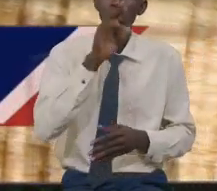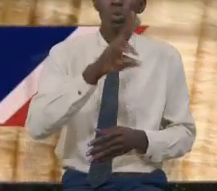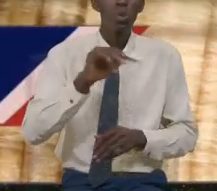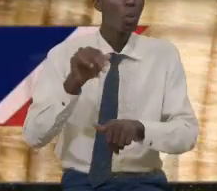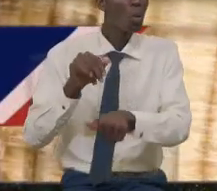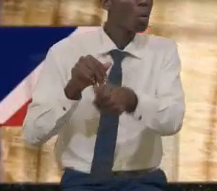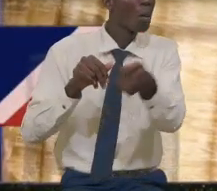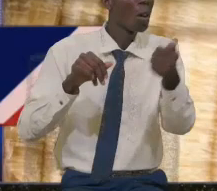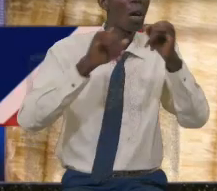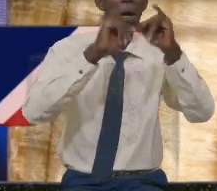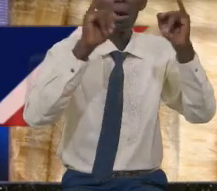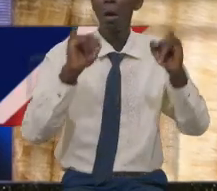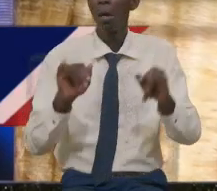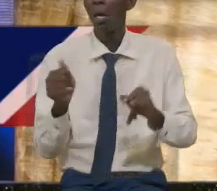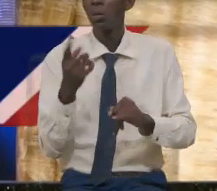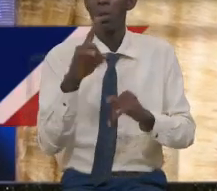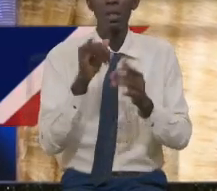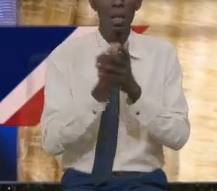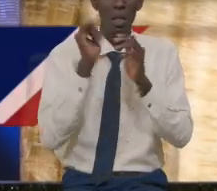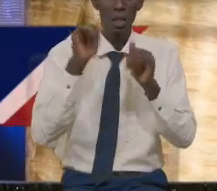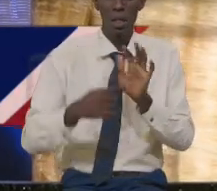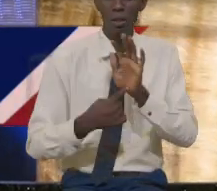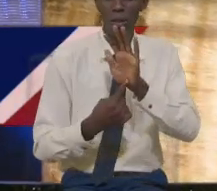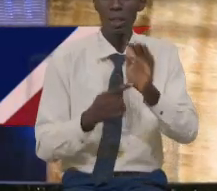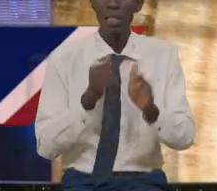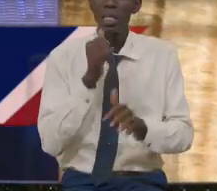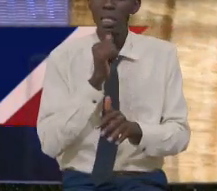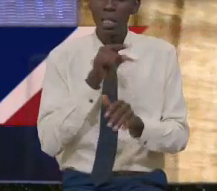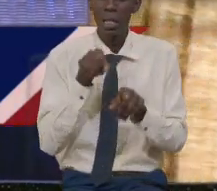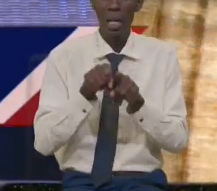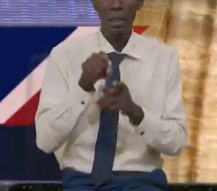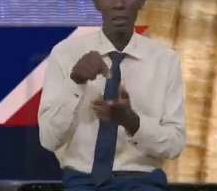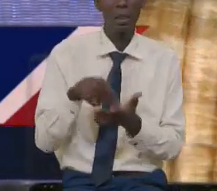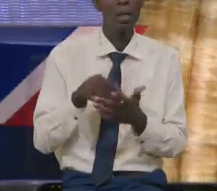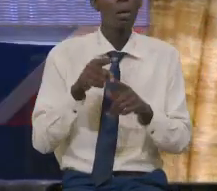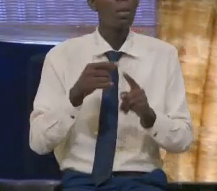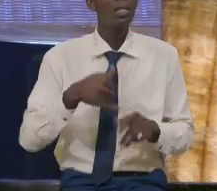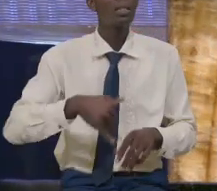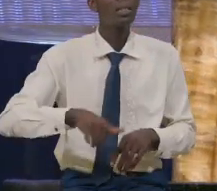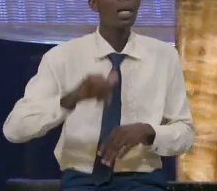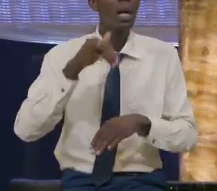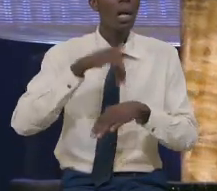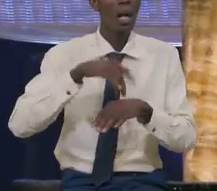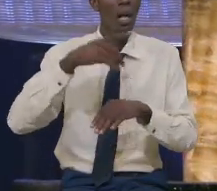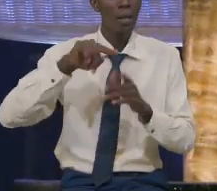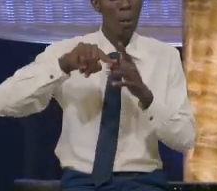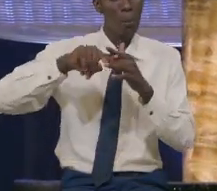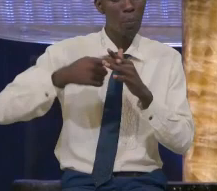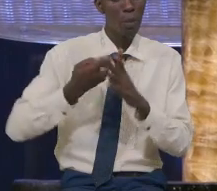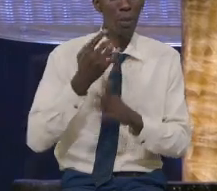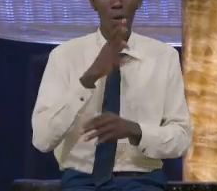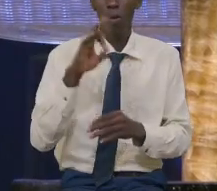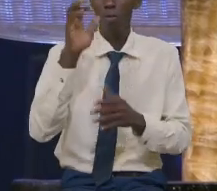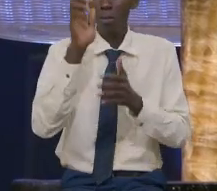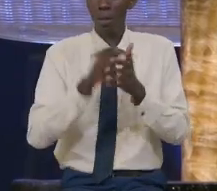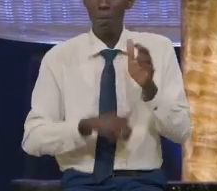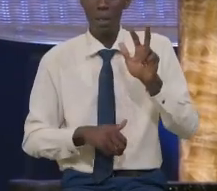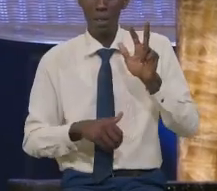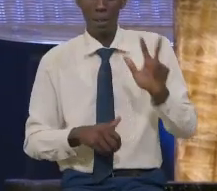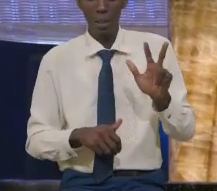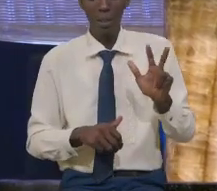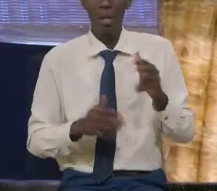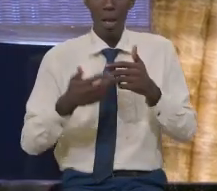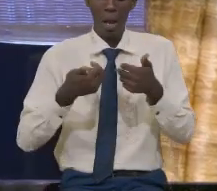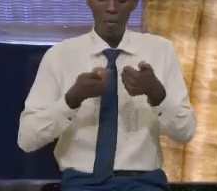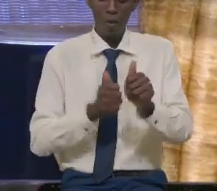can reveal secrets like this. And yet, at the beginning of chapter 3, following